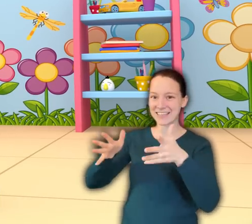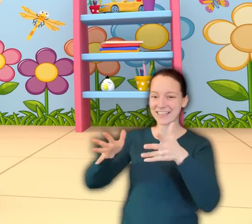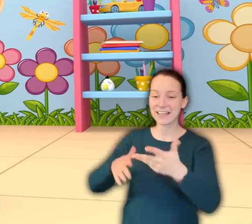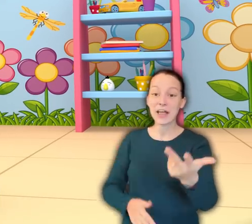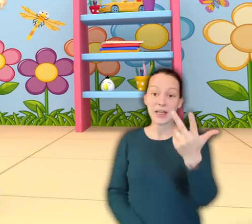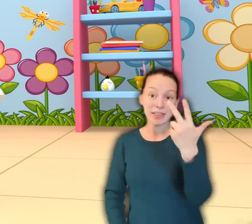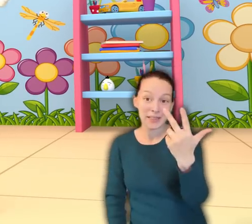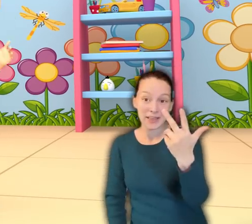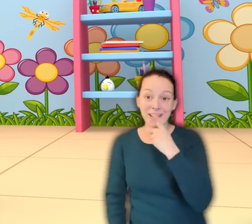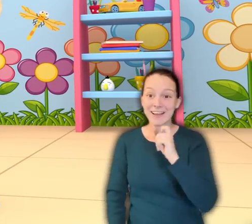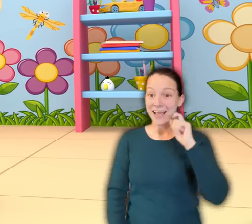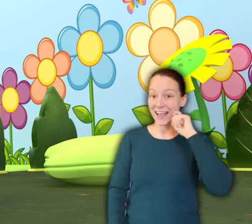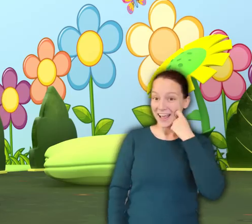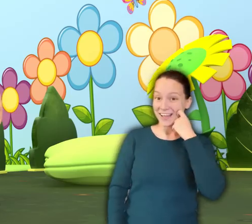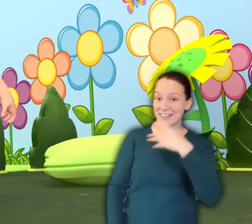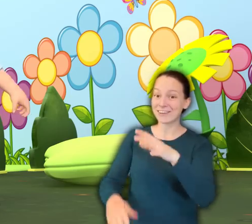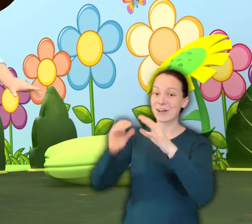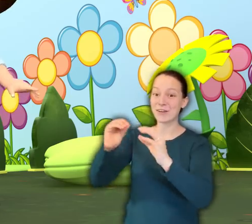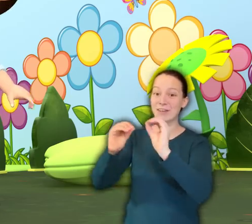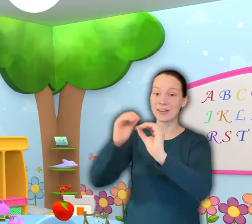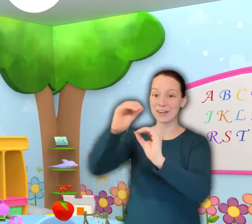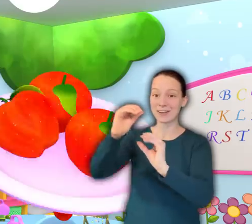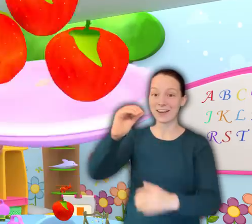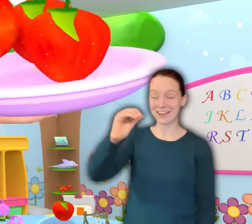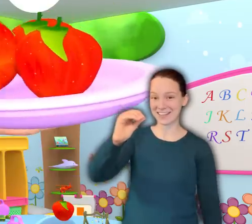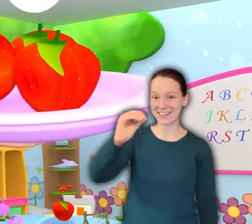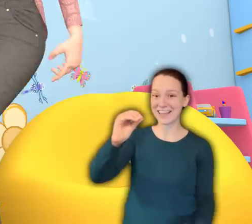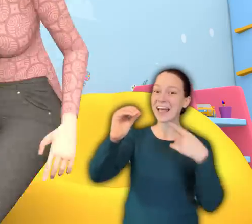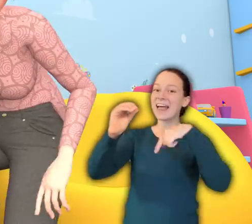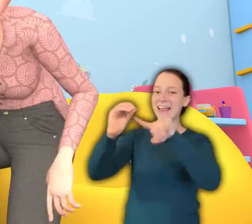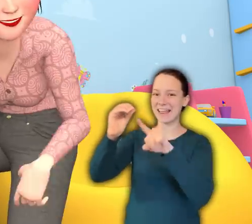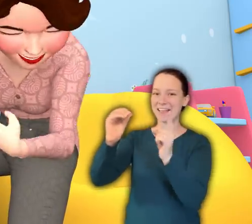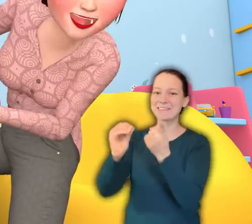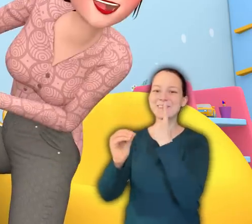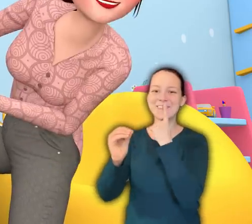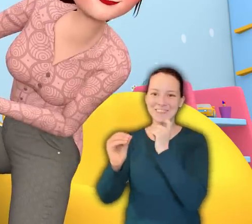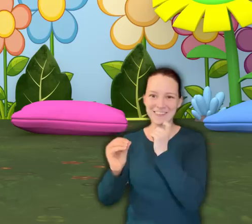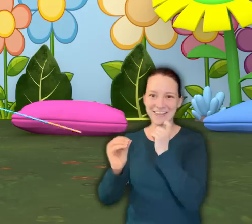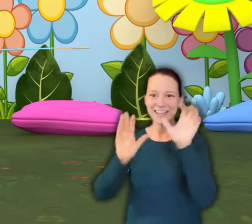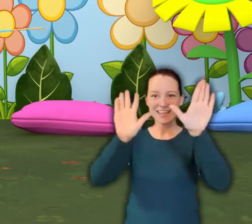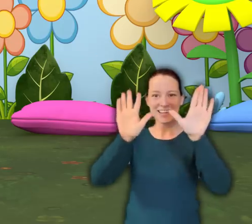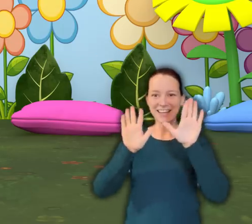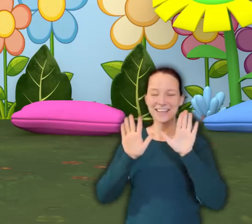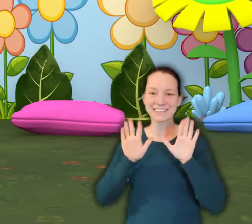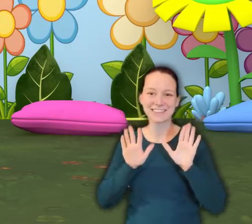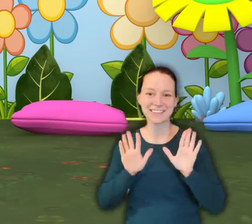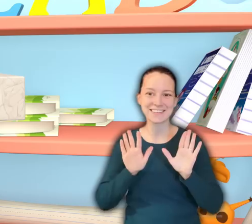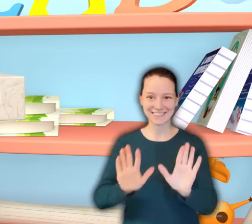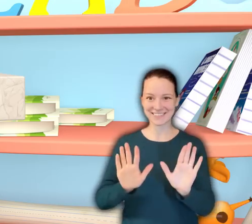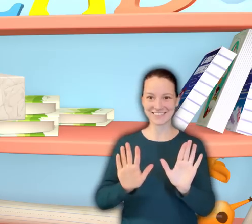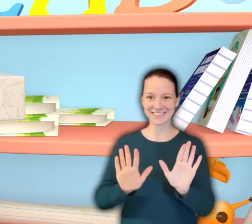apples remain three red apples were on my plate also red